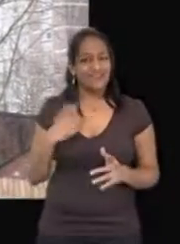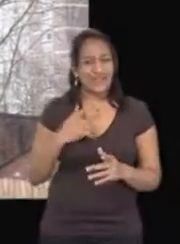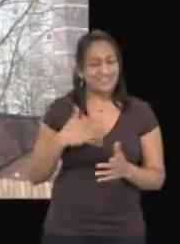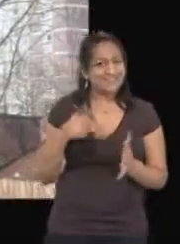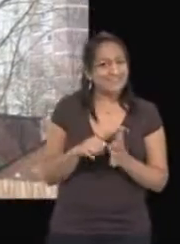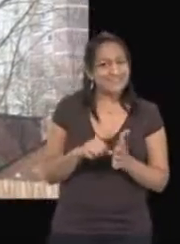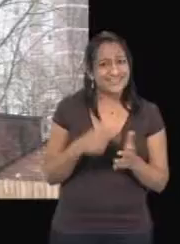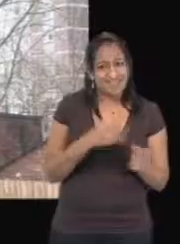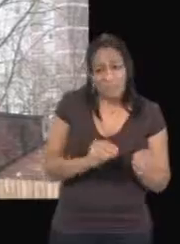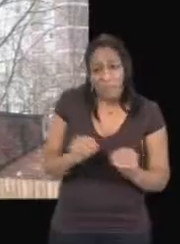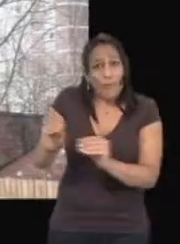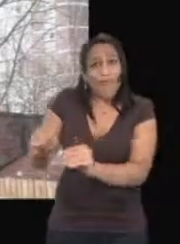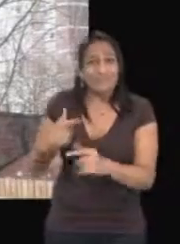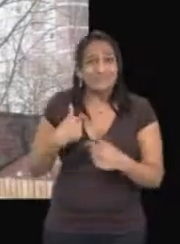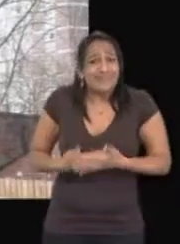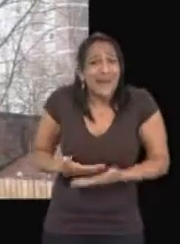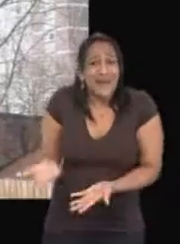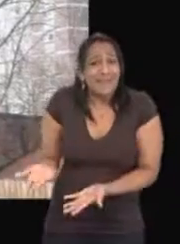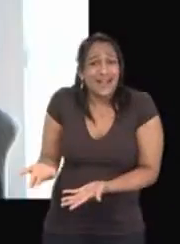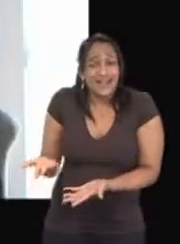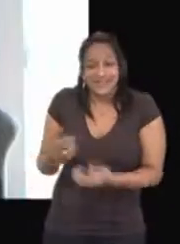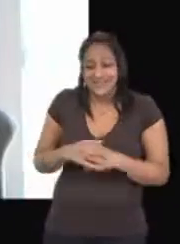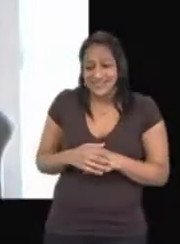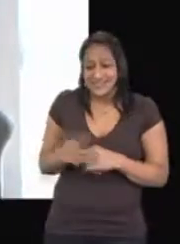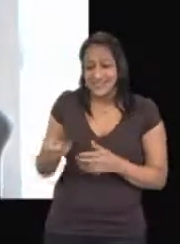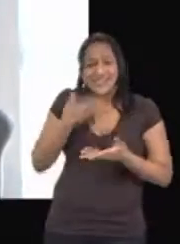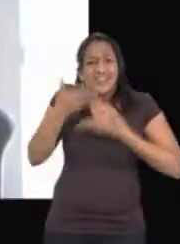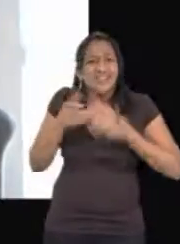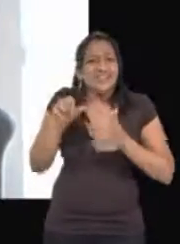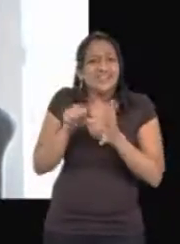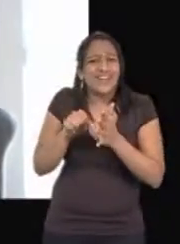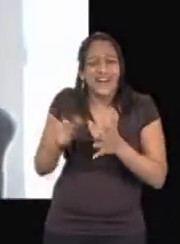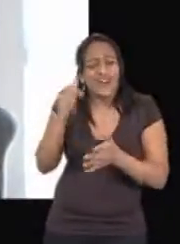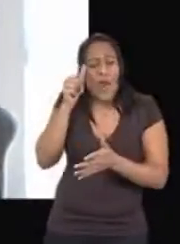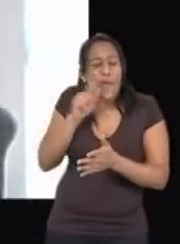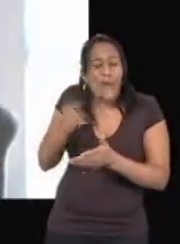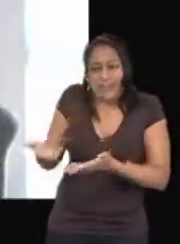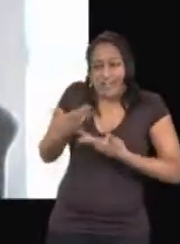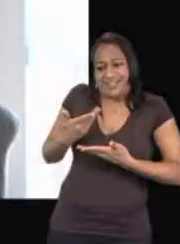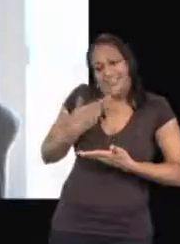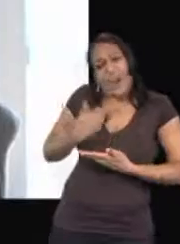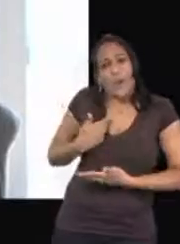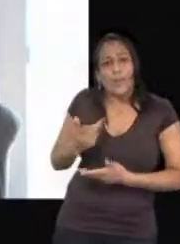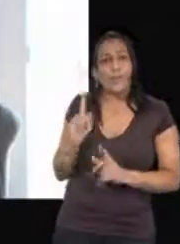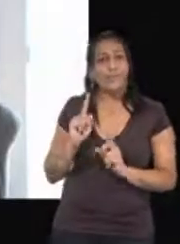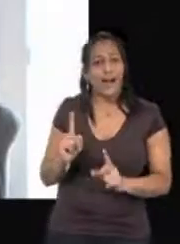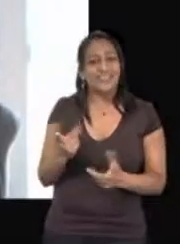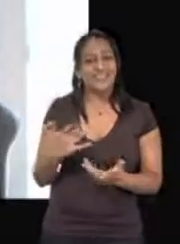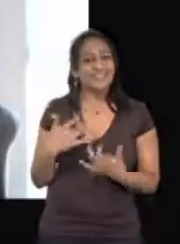on. She's my baby, in a sense, and she probably won't thank me for saying that. Although it's tough, it makes it easier, in